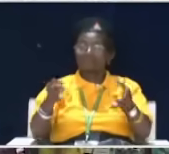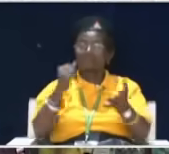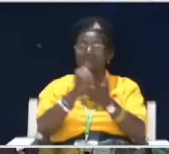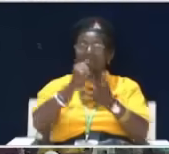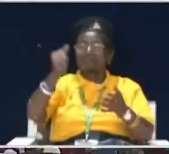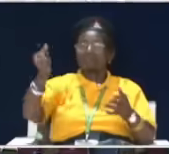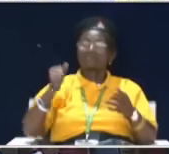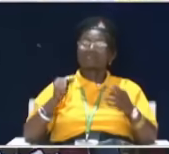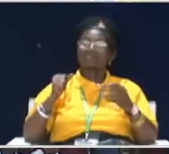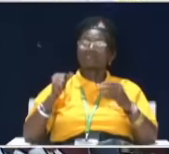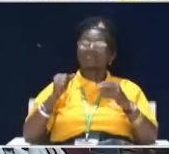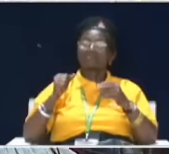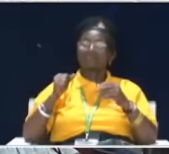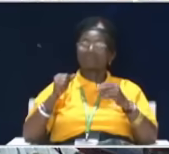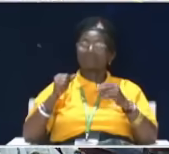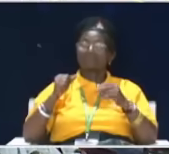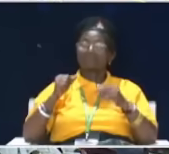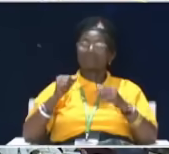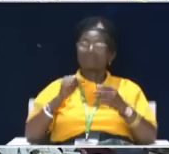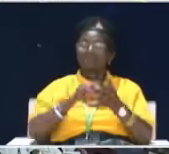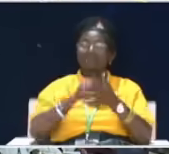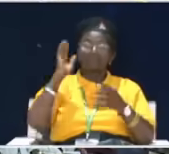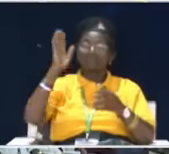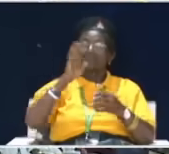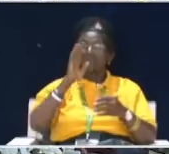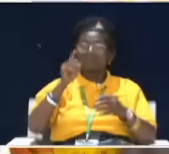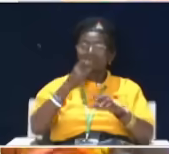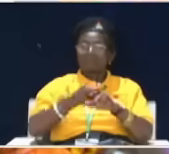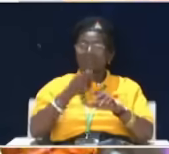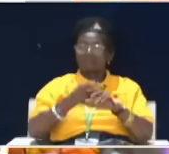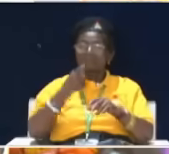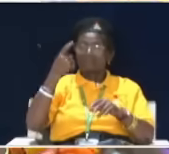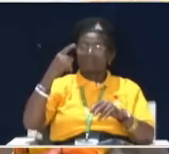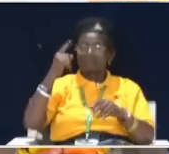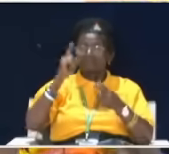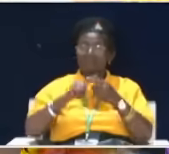It will be difficult to count them.